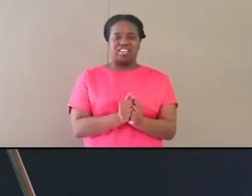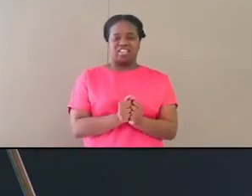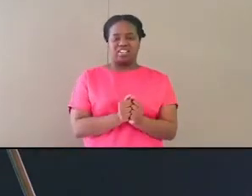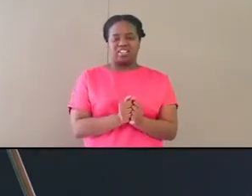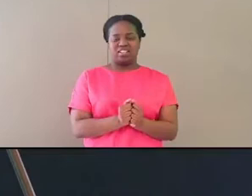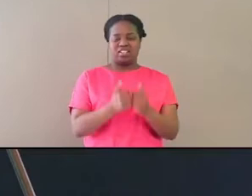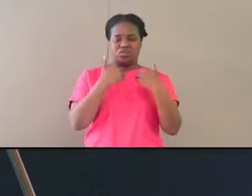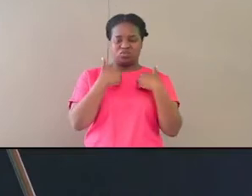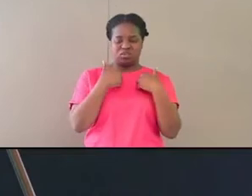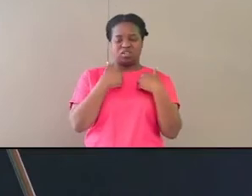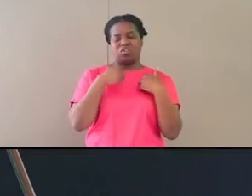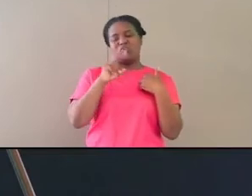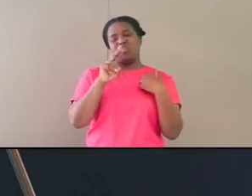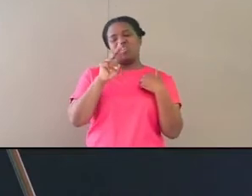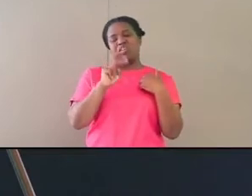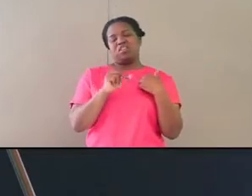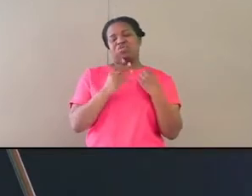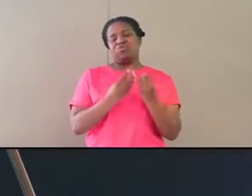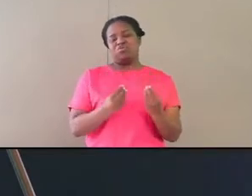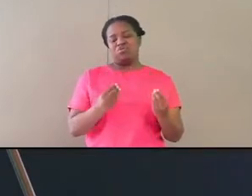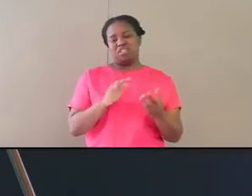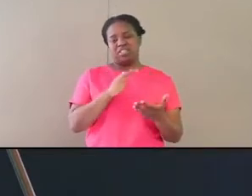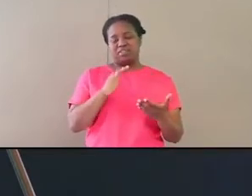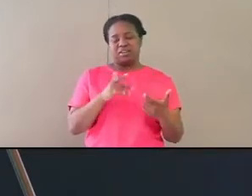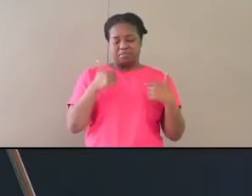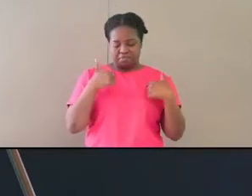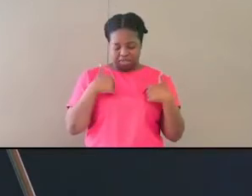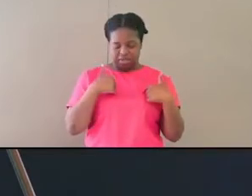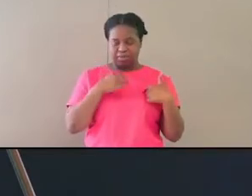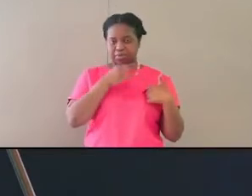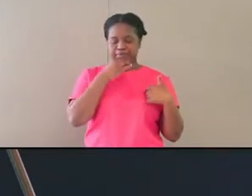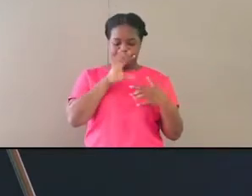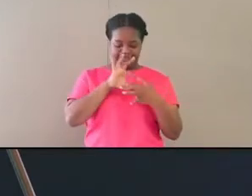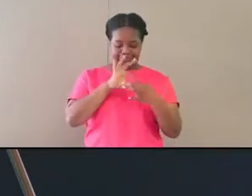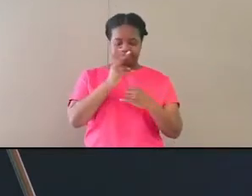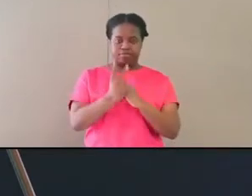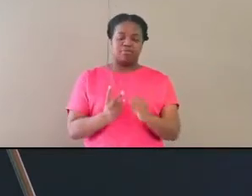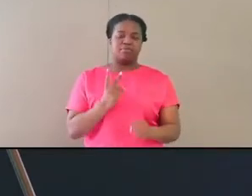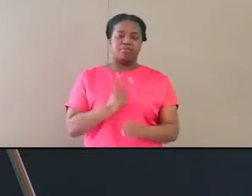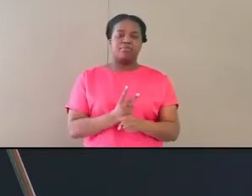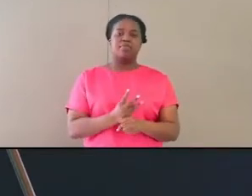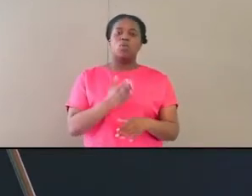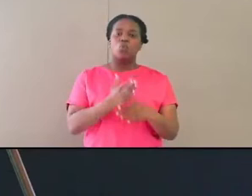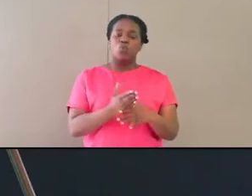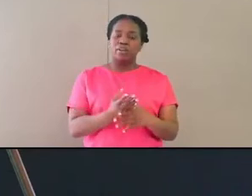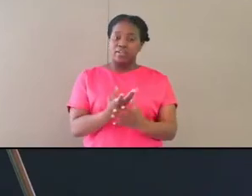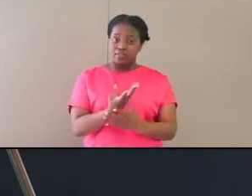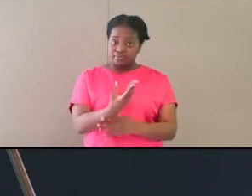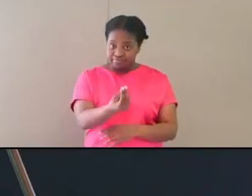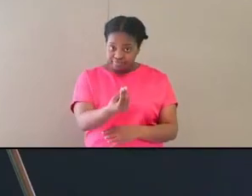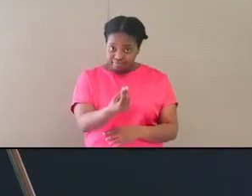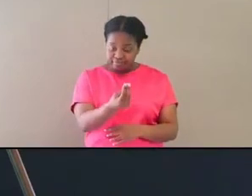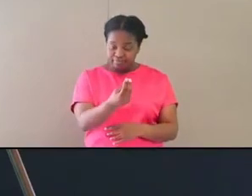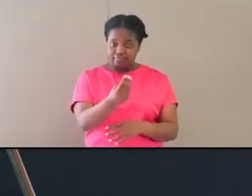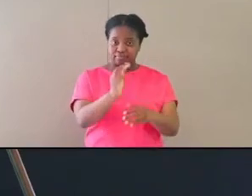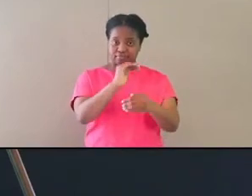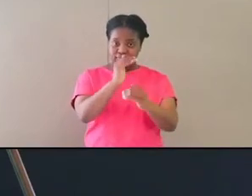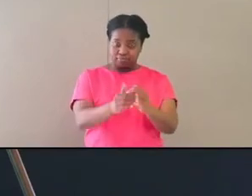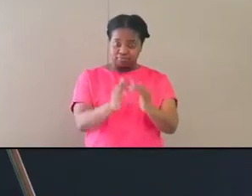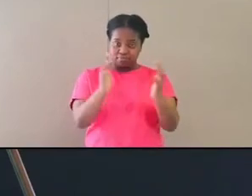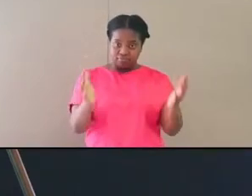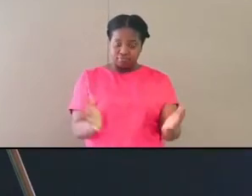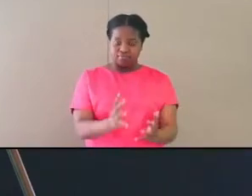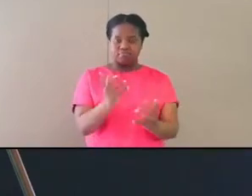behalf of the united nations children's fund let me reaffirm our commitment to working with you in protecting promoting